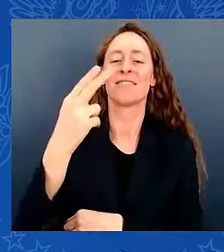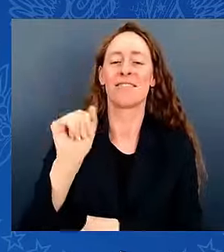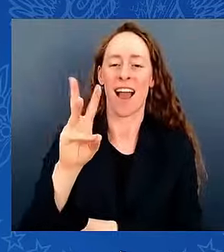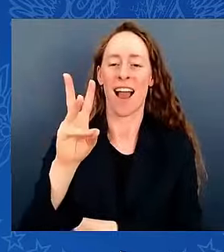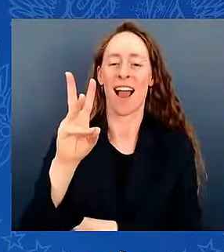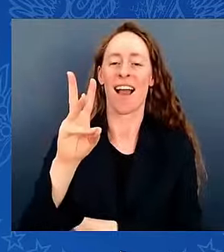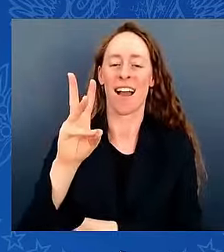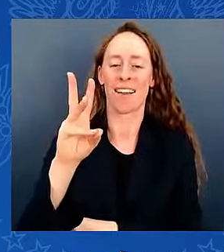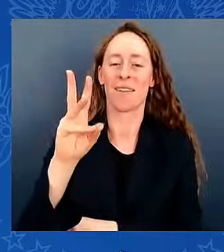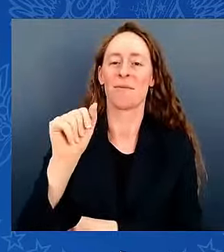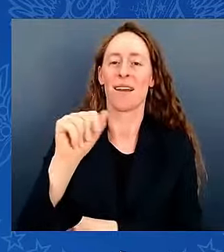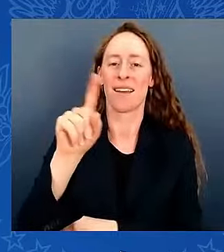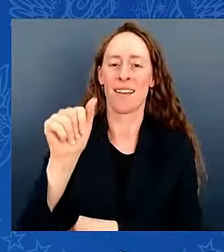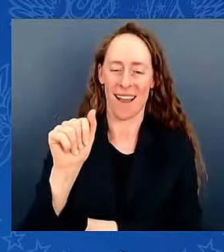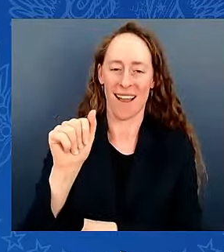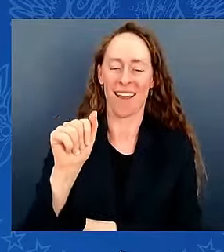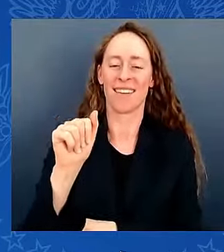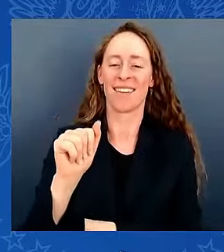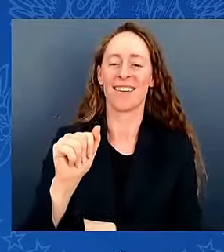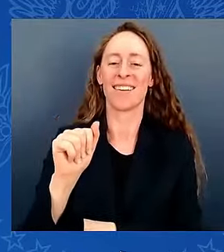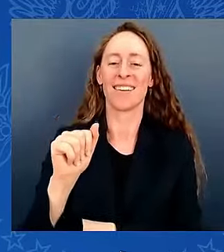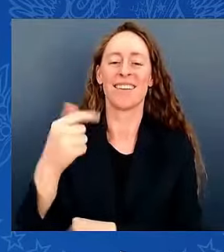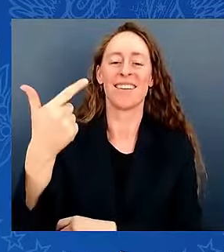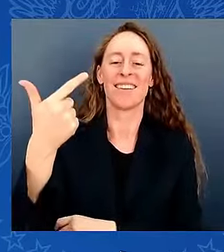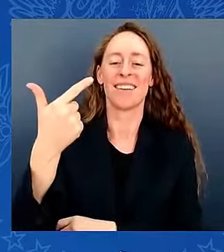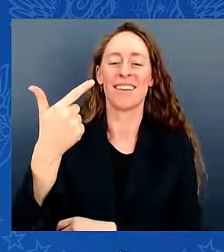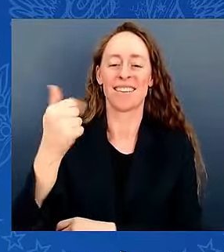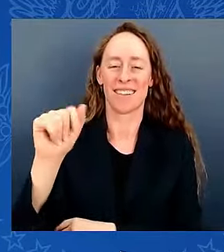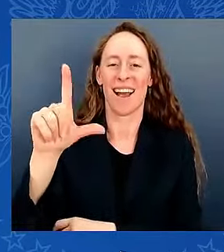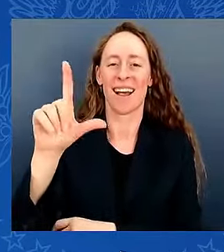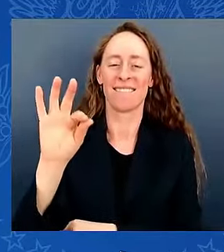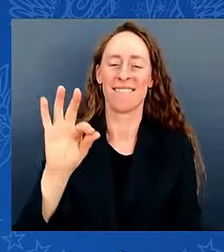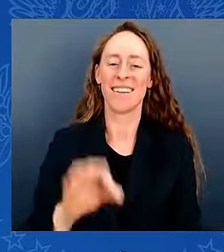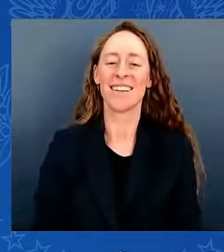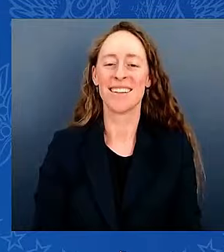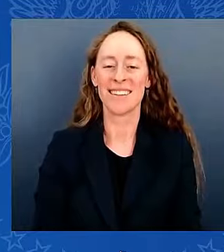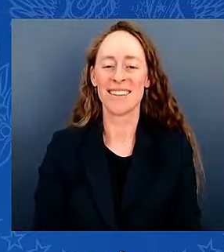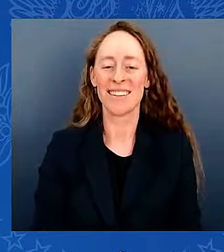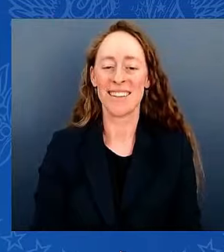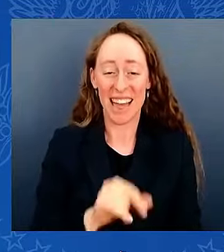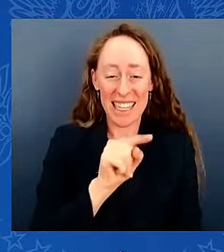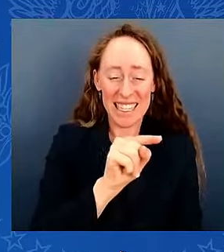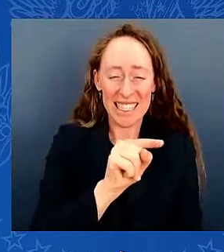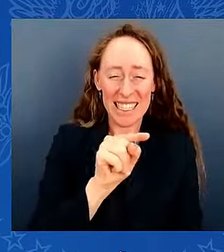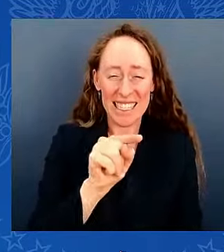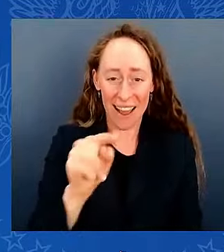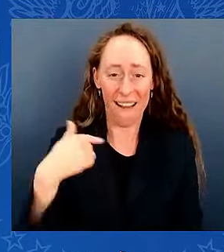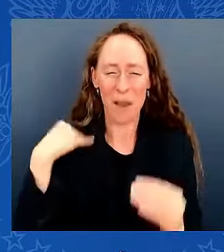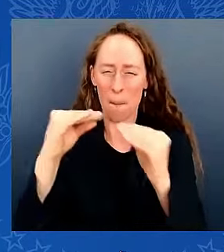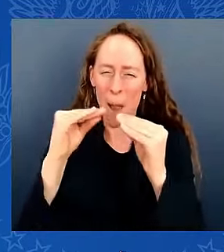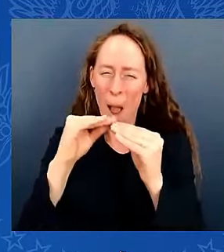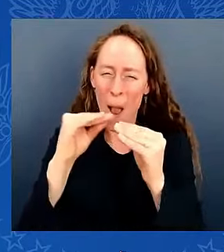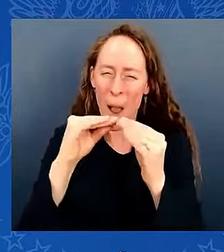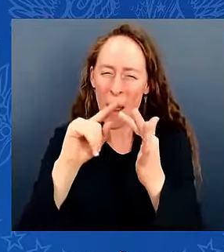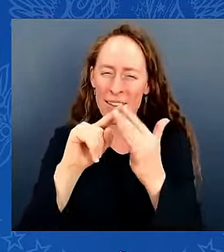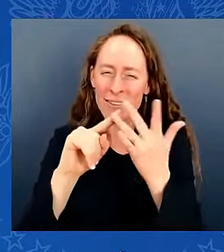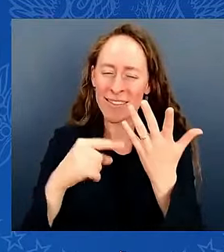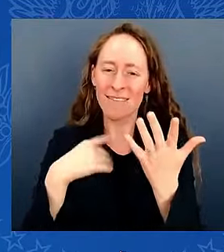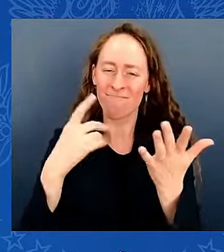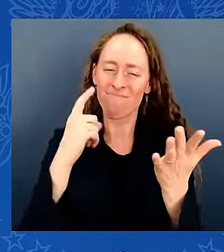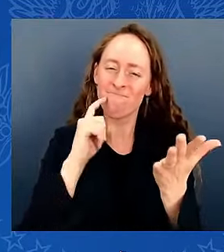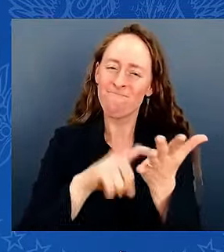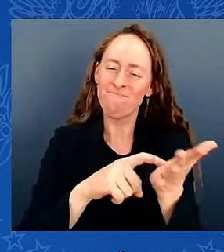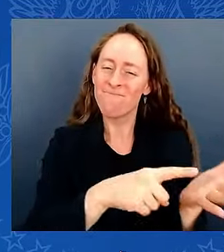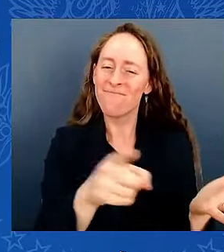And that's just to name a few, guys. It's just to name a few. I'm just really proud, truly proud, to work for the